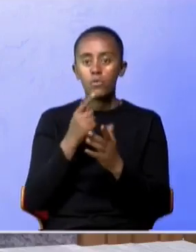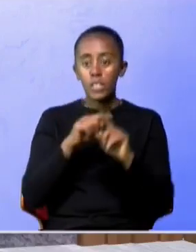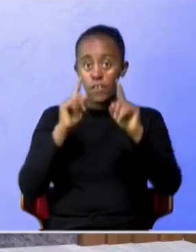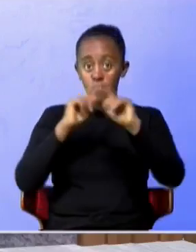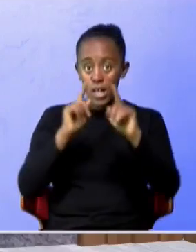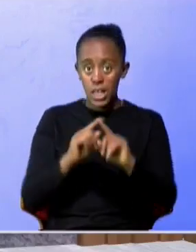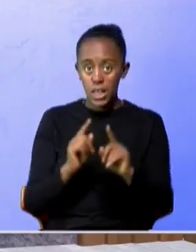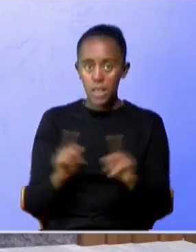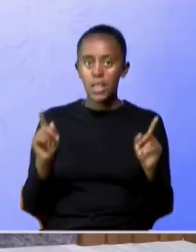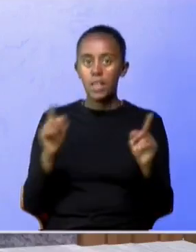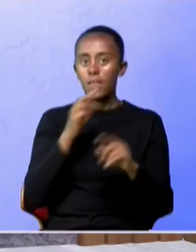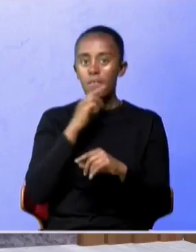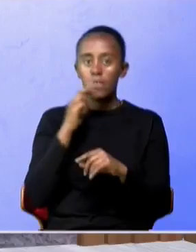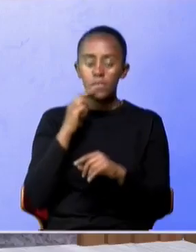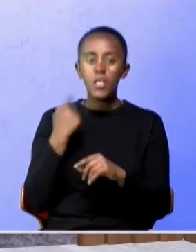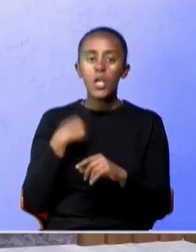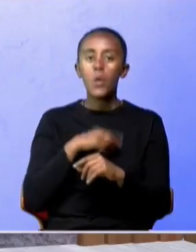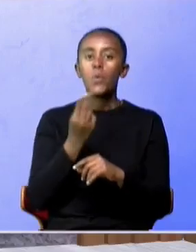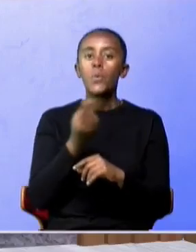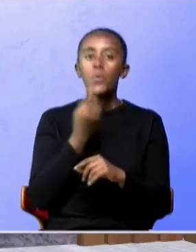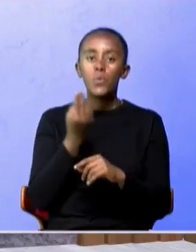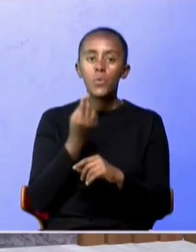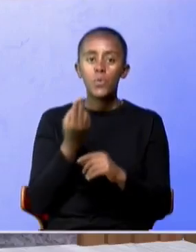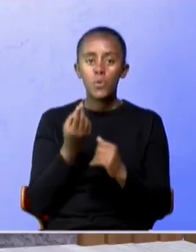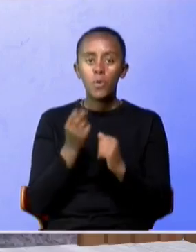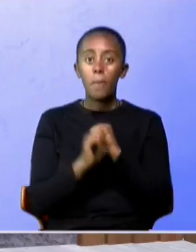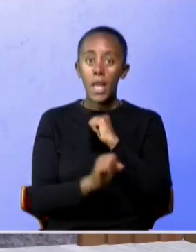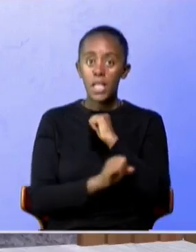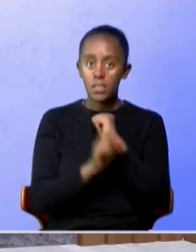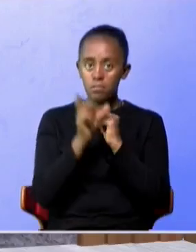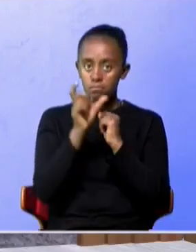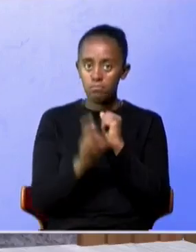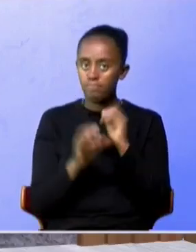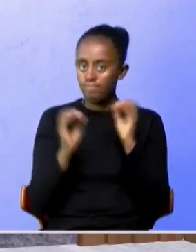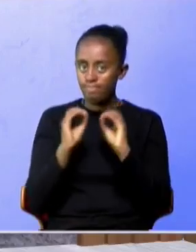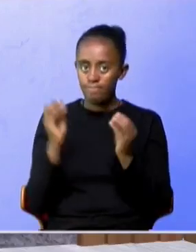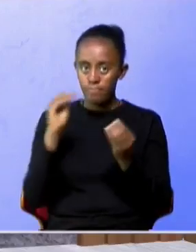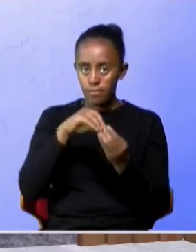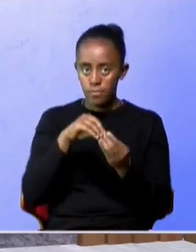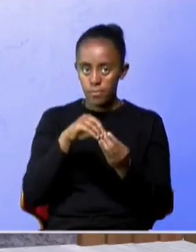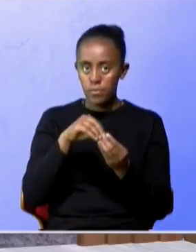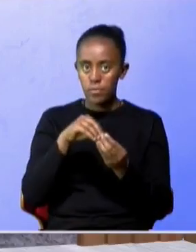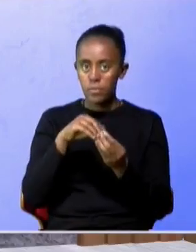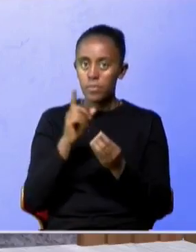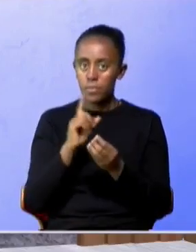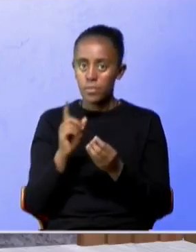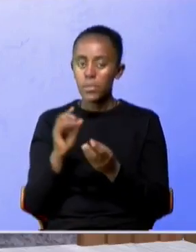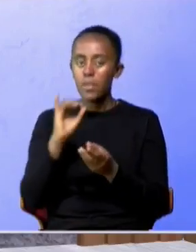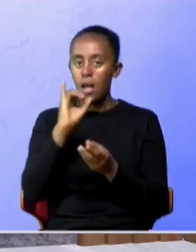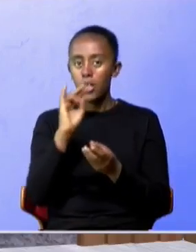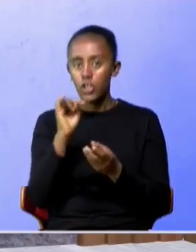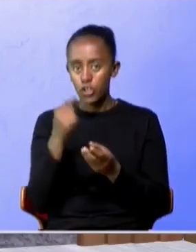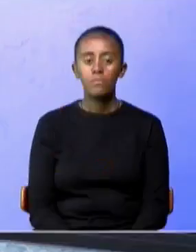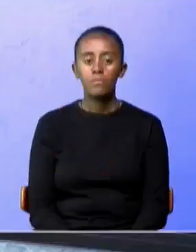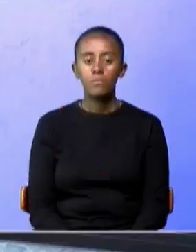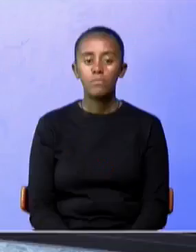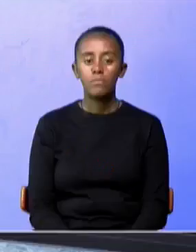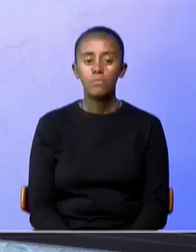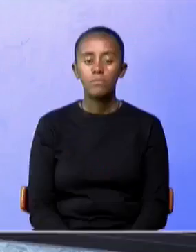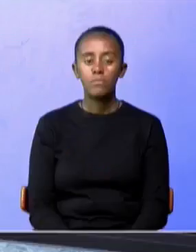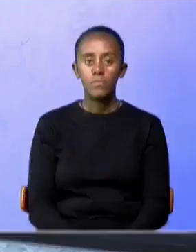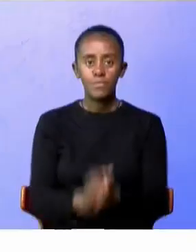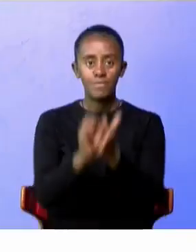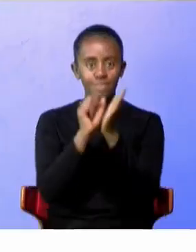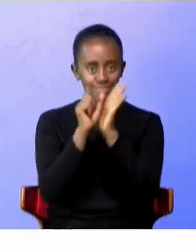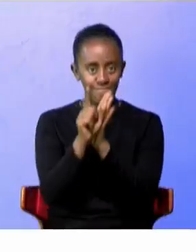different verbs, we use the base verb first and we add what? ing with it. For